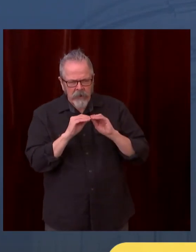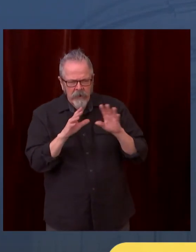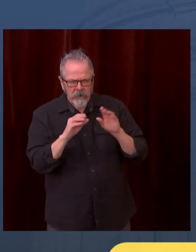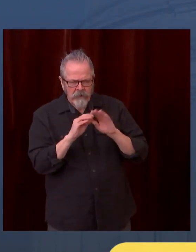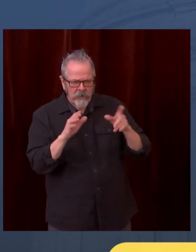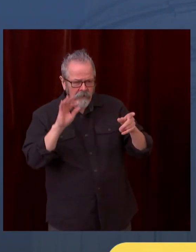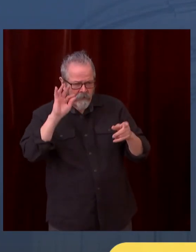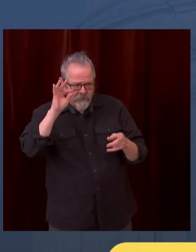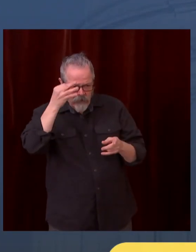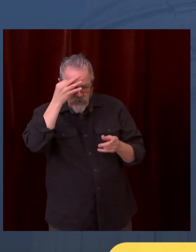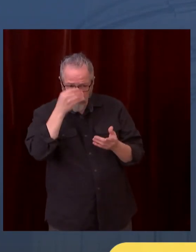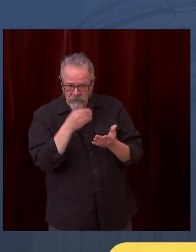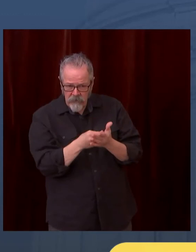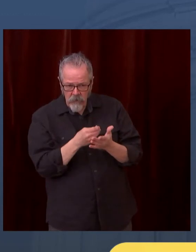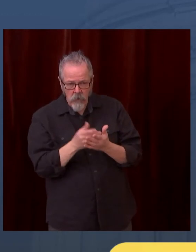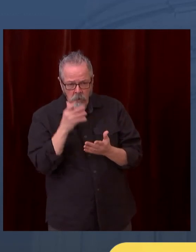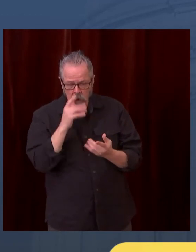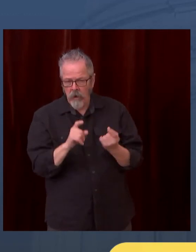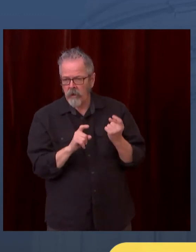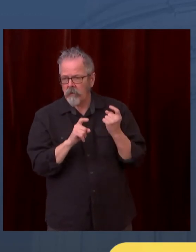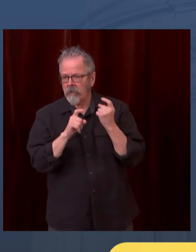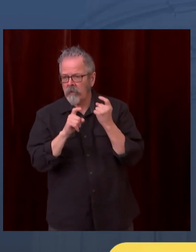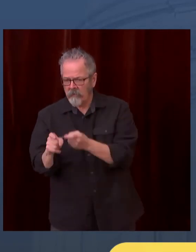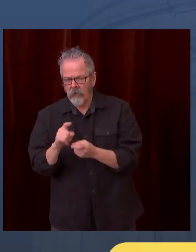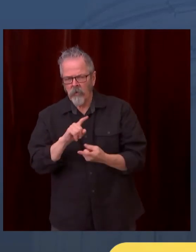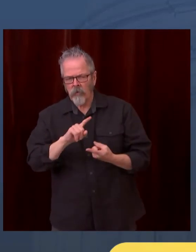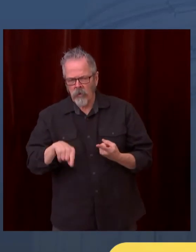I think it's likely a couple weeks.